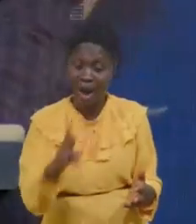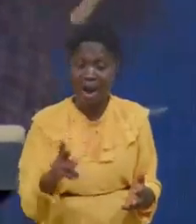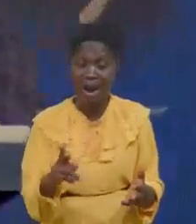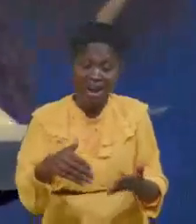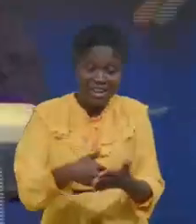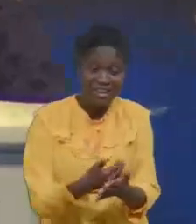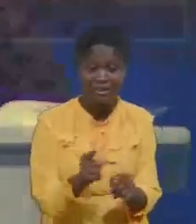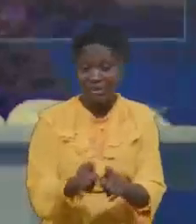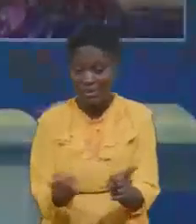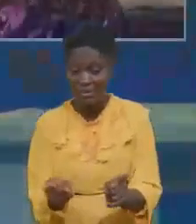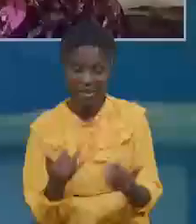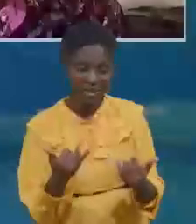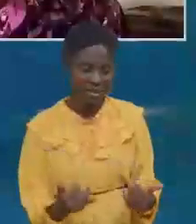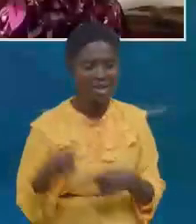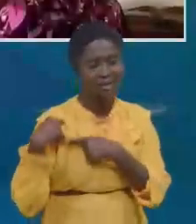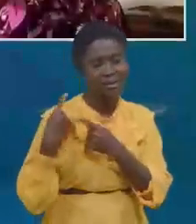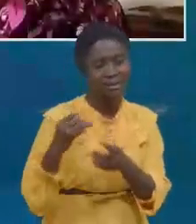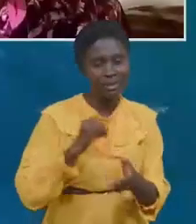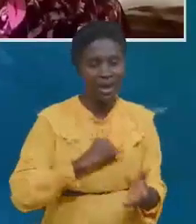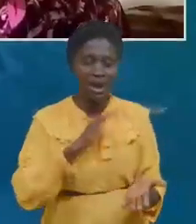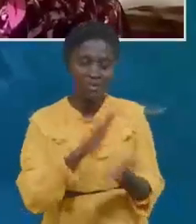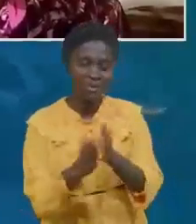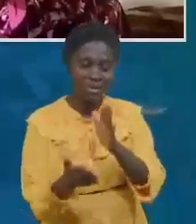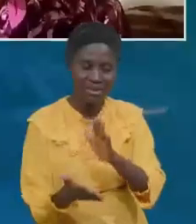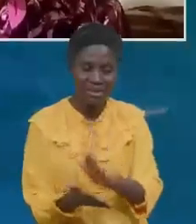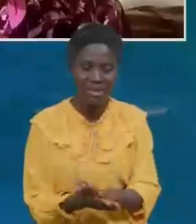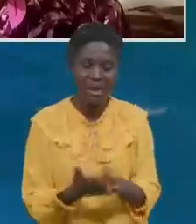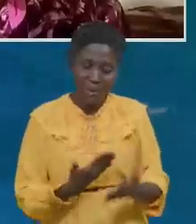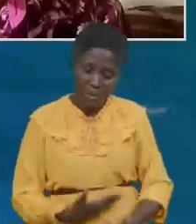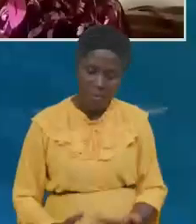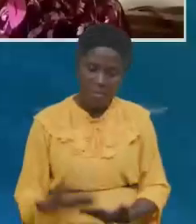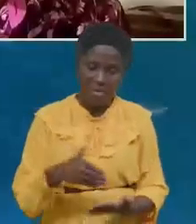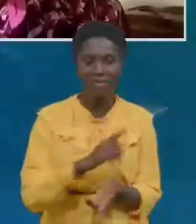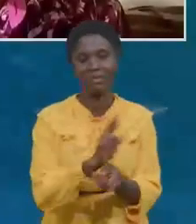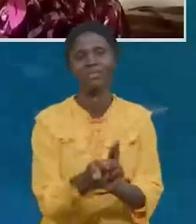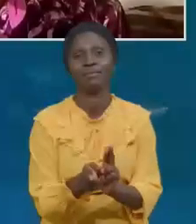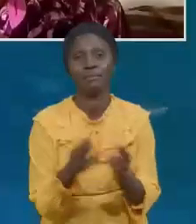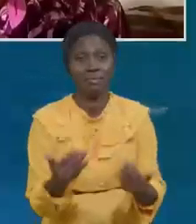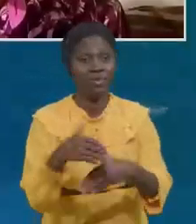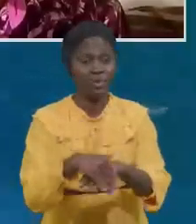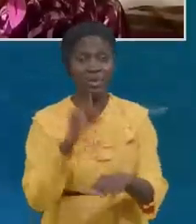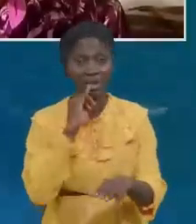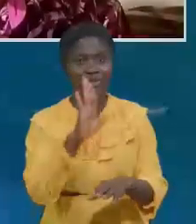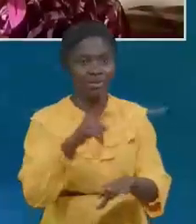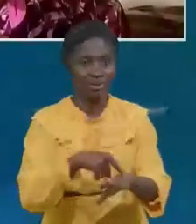different now since I became born again. Tonight is your